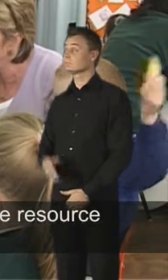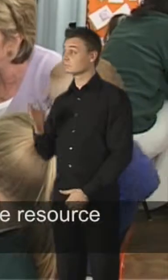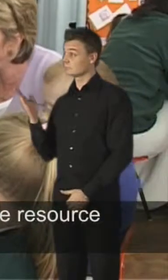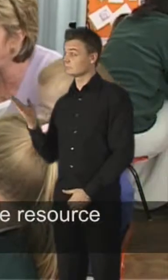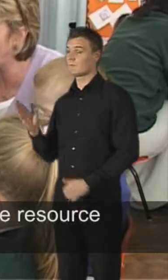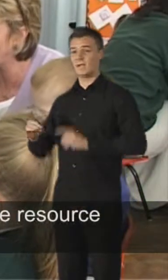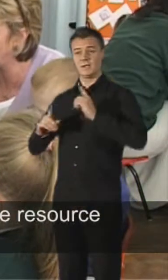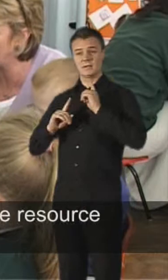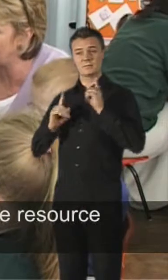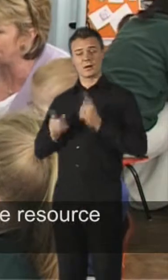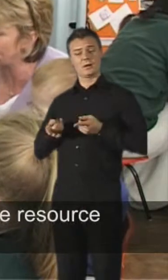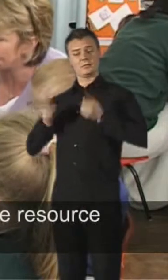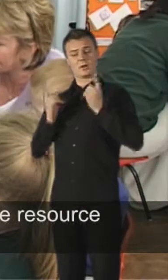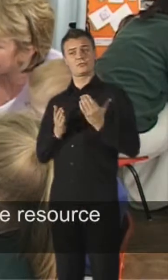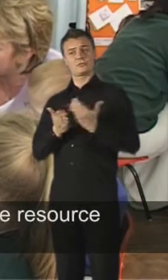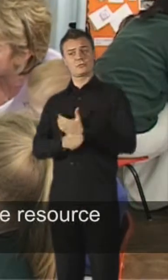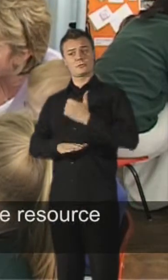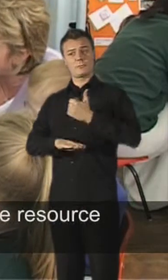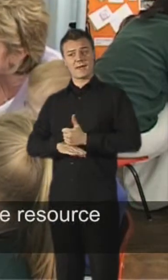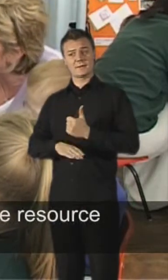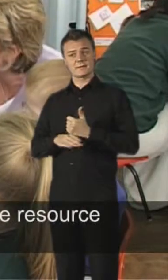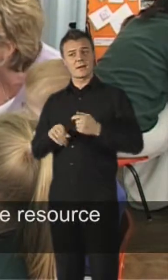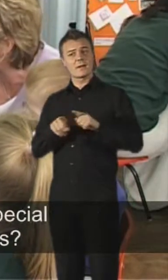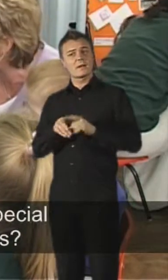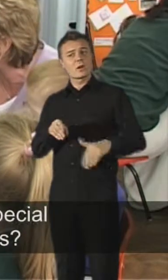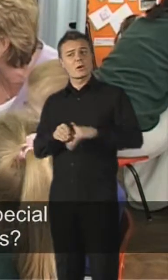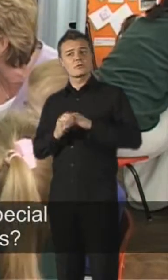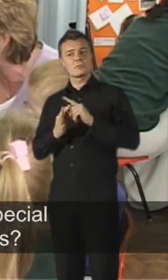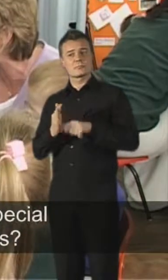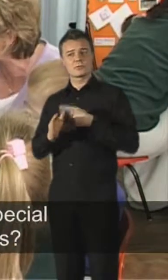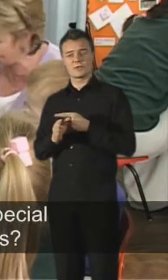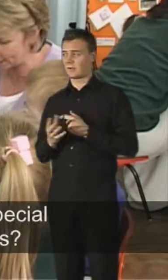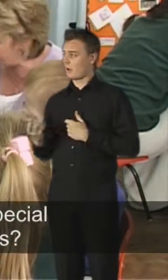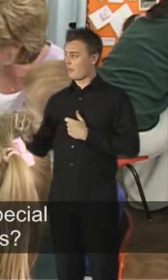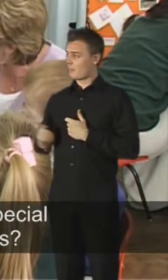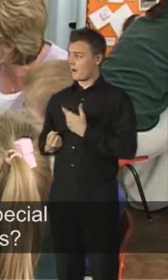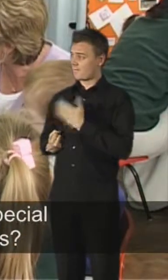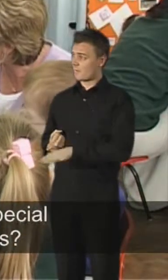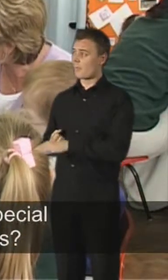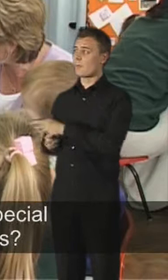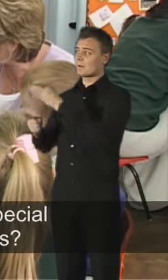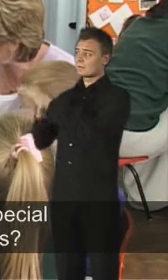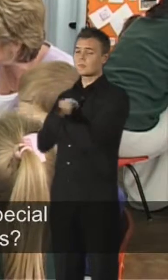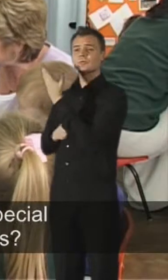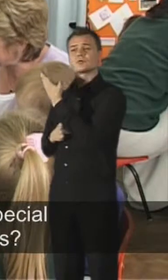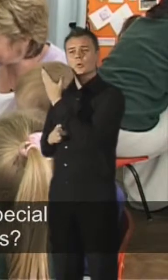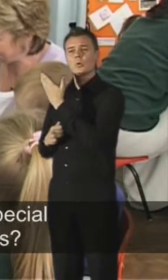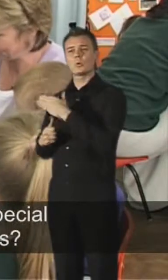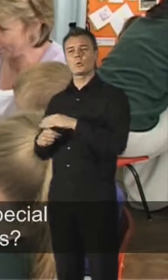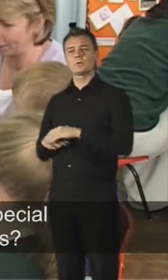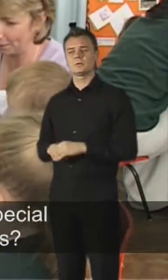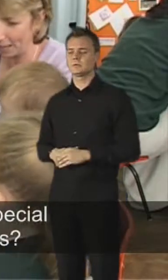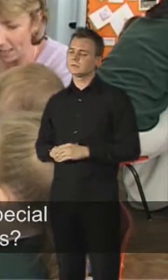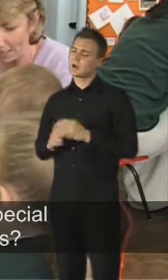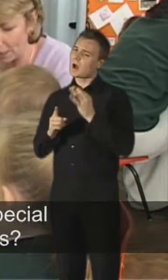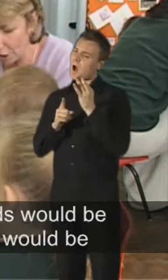Felicity is the teacher in charge of the resource base and inclusion project. Her post is funded by Woodlands Special School. Were there any initial